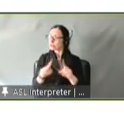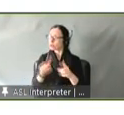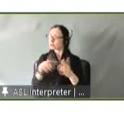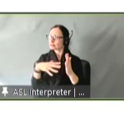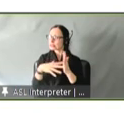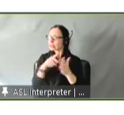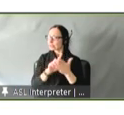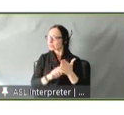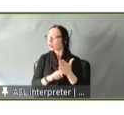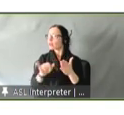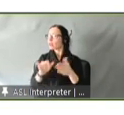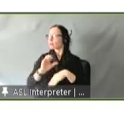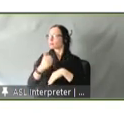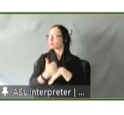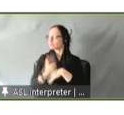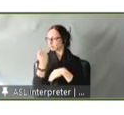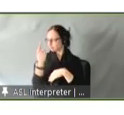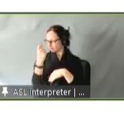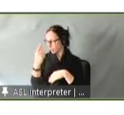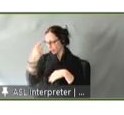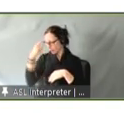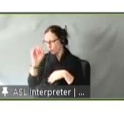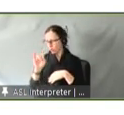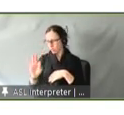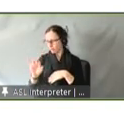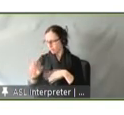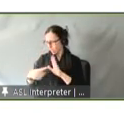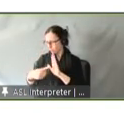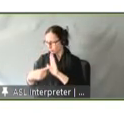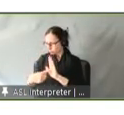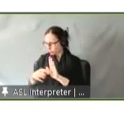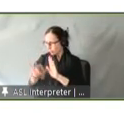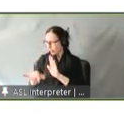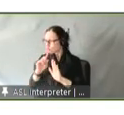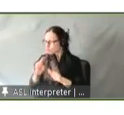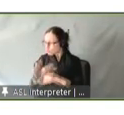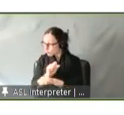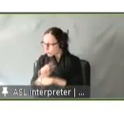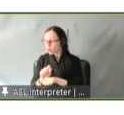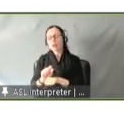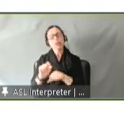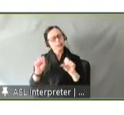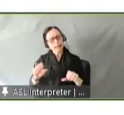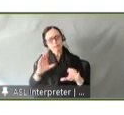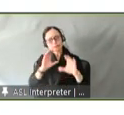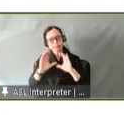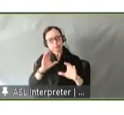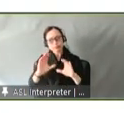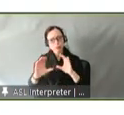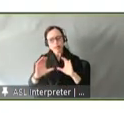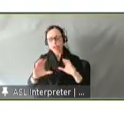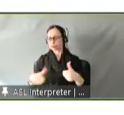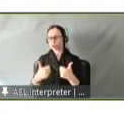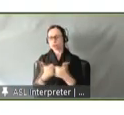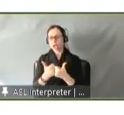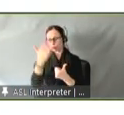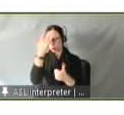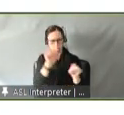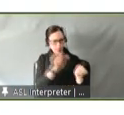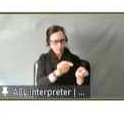an important part of our understanding of whether or not a signal is real. But it can be a challenge to communicate why different systems are showing different